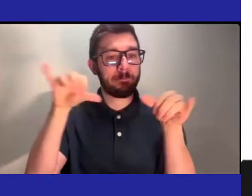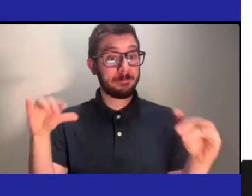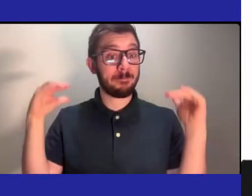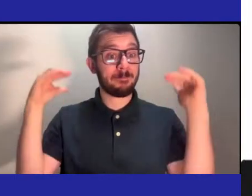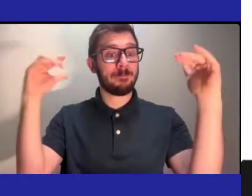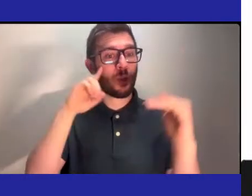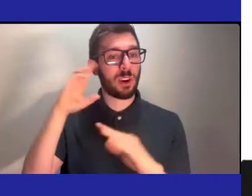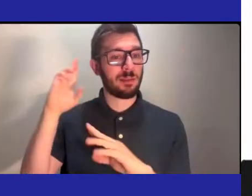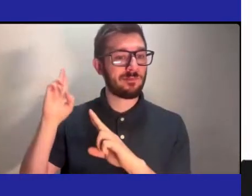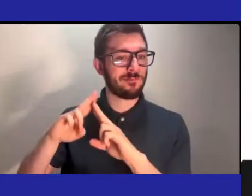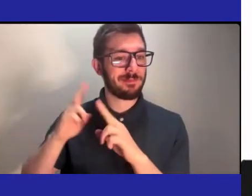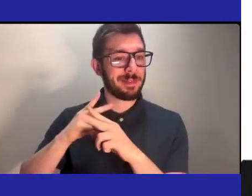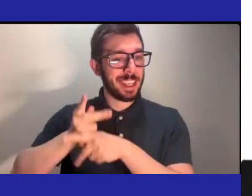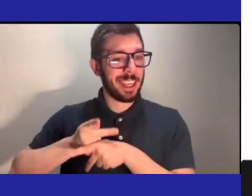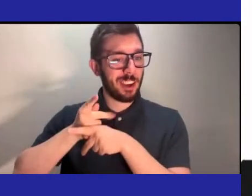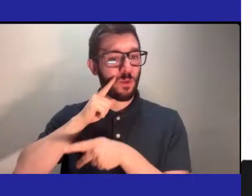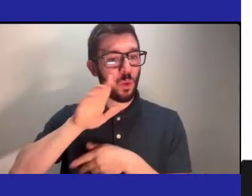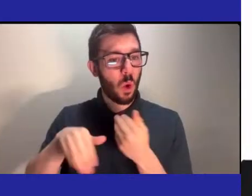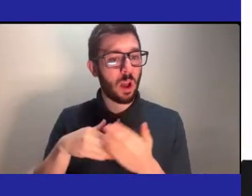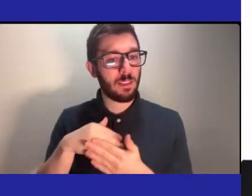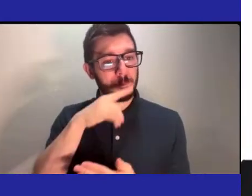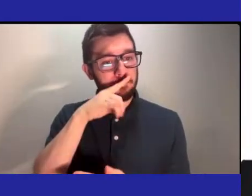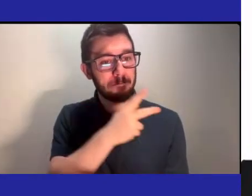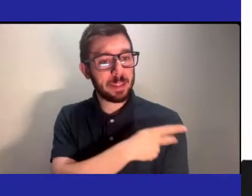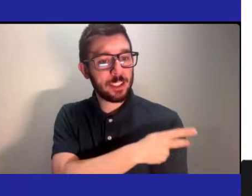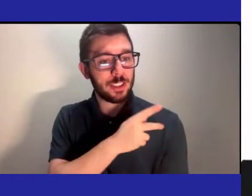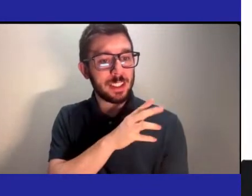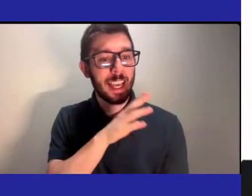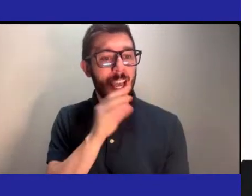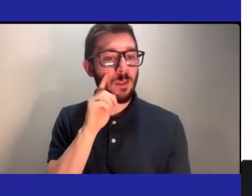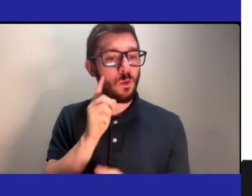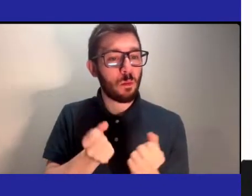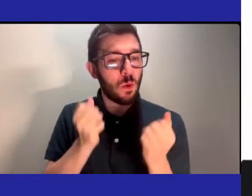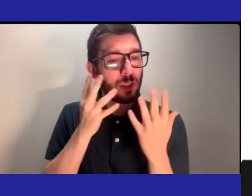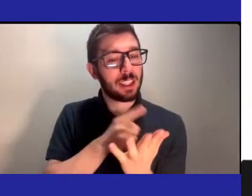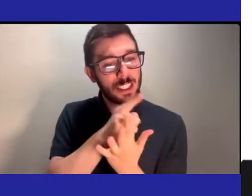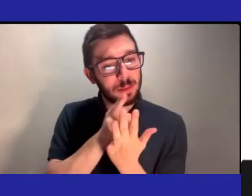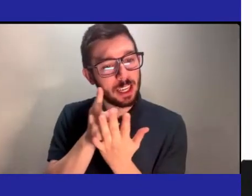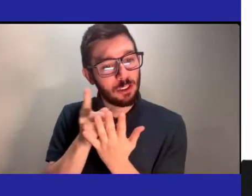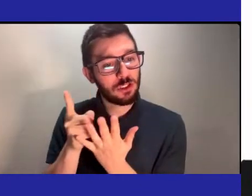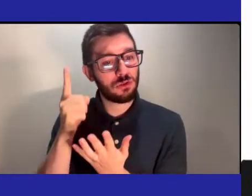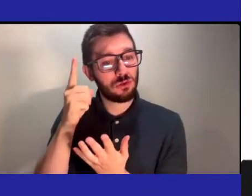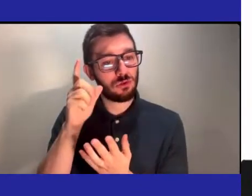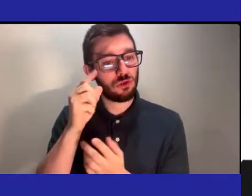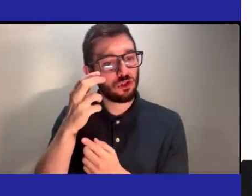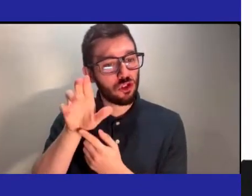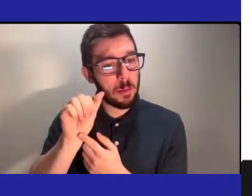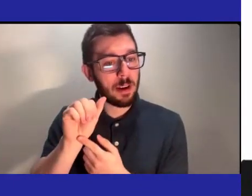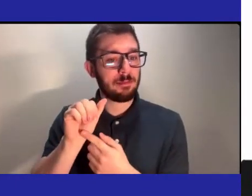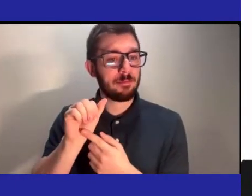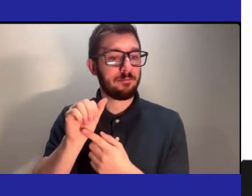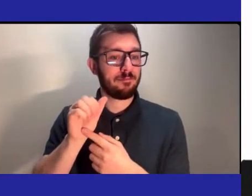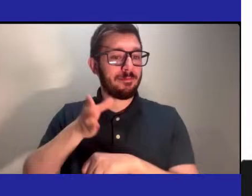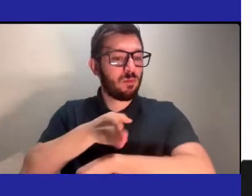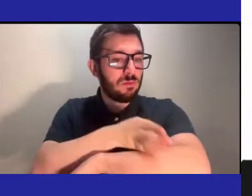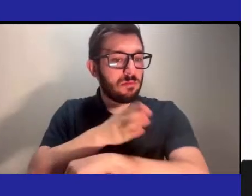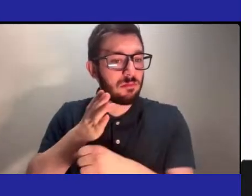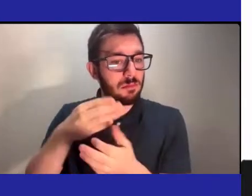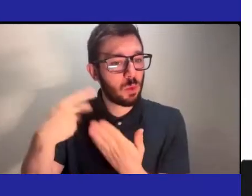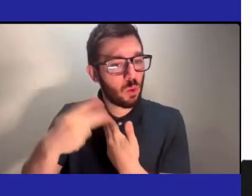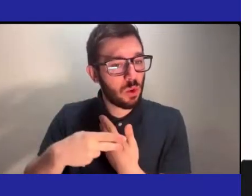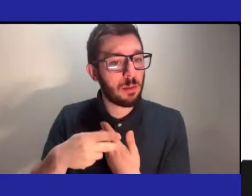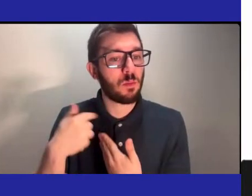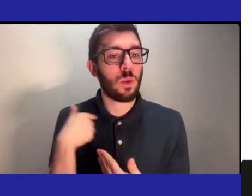all pediatric trauma patients, and that the Multidisciplinary Trauma Performance Improvement Program has the authority to evaluate care